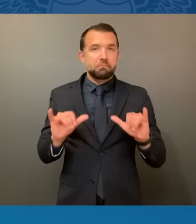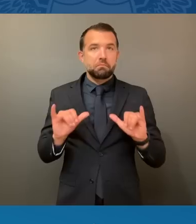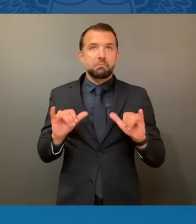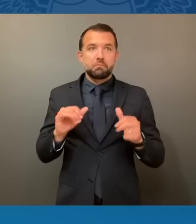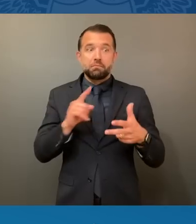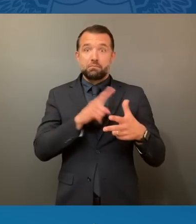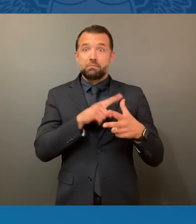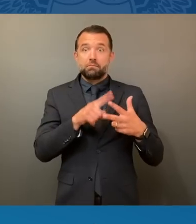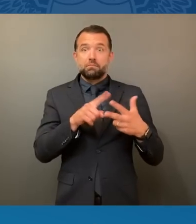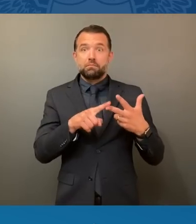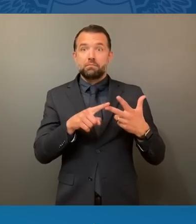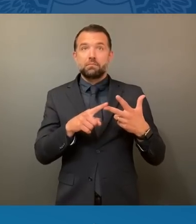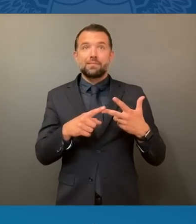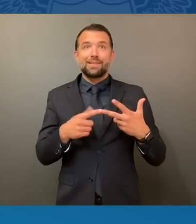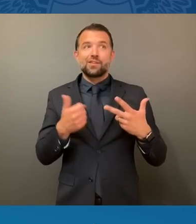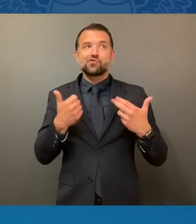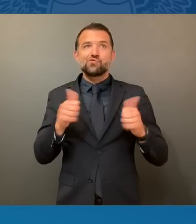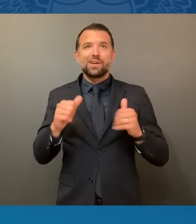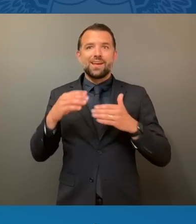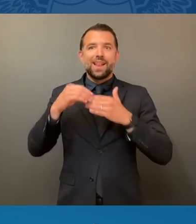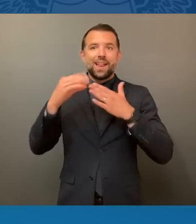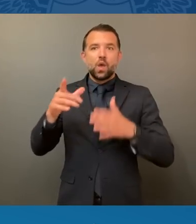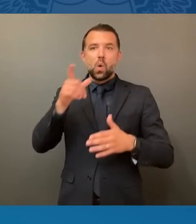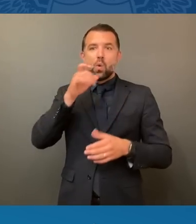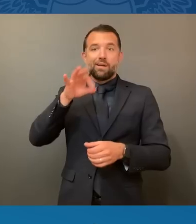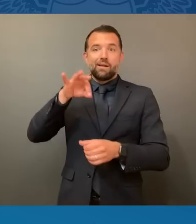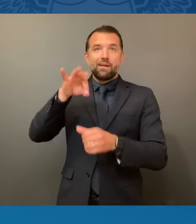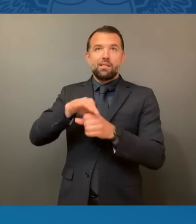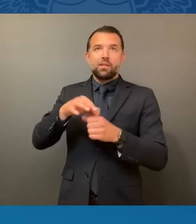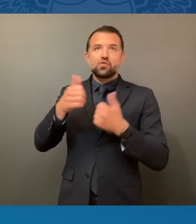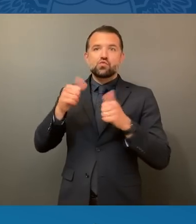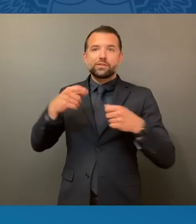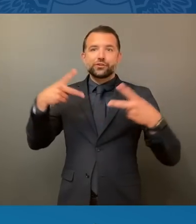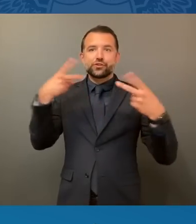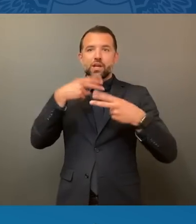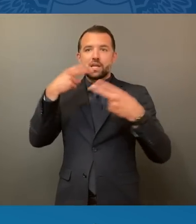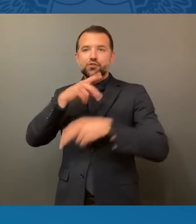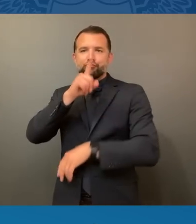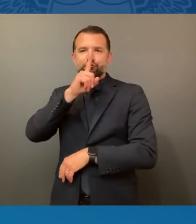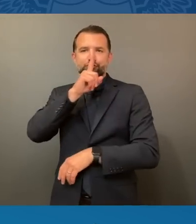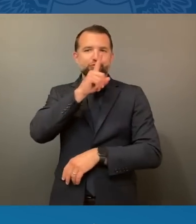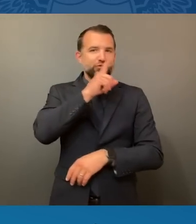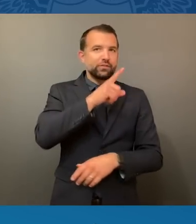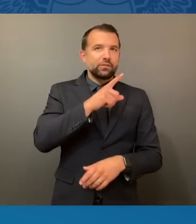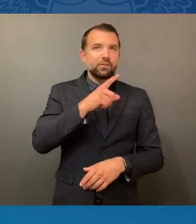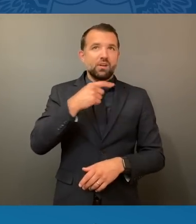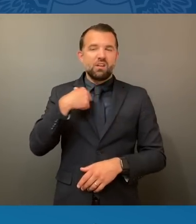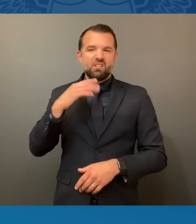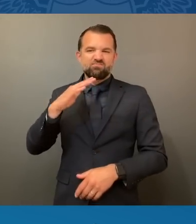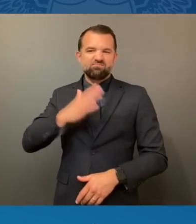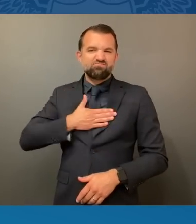these elected leaders. And I was so upset about it, I got on Air Force Two the next morning and went down to Tennessee.